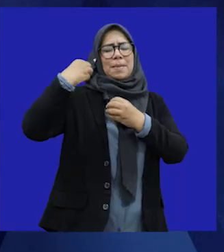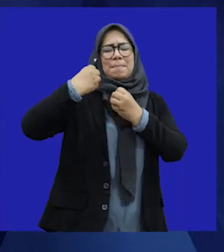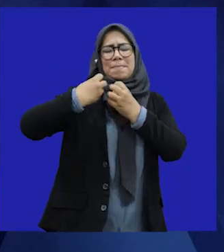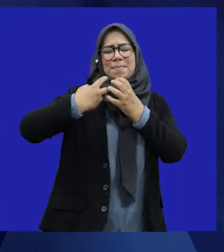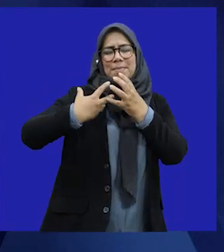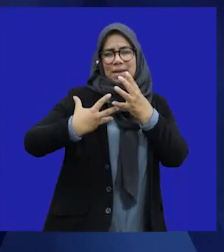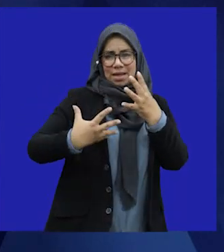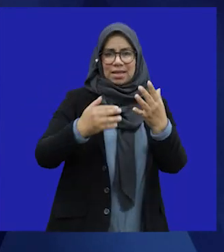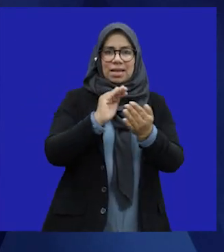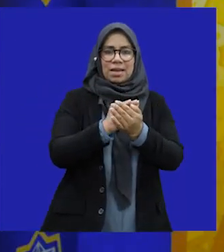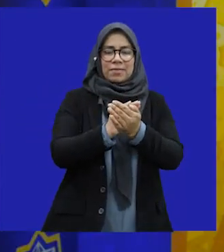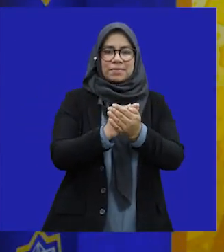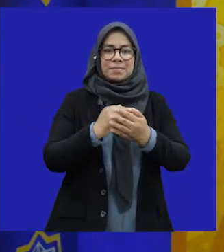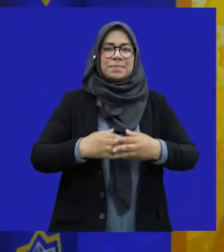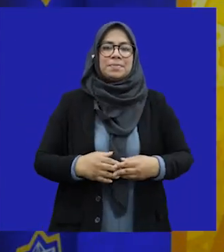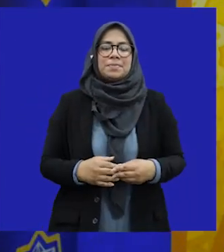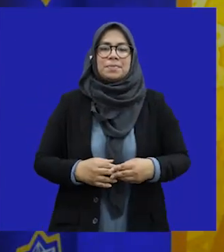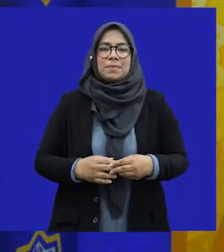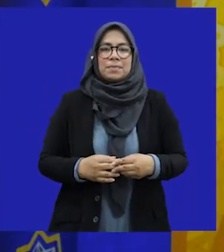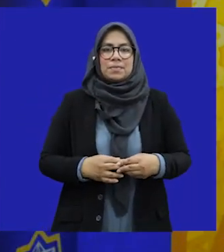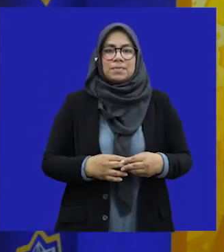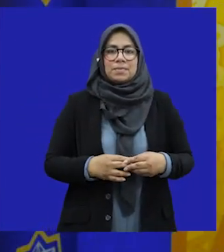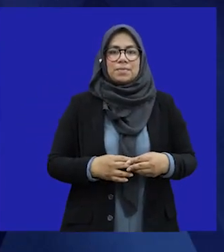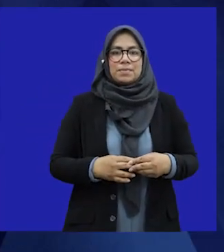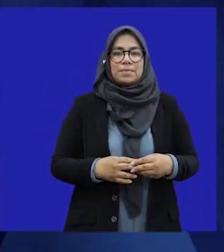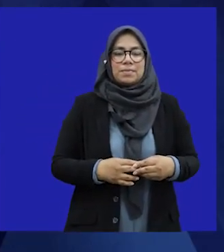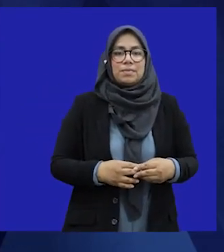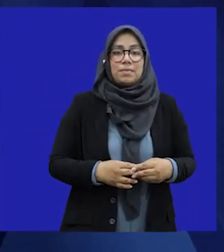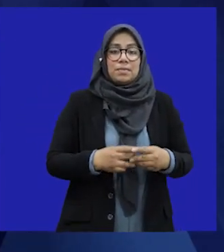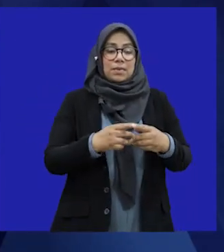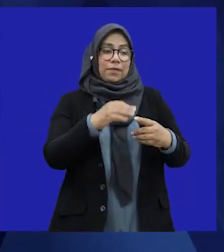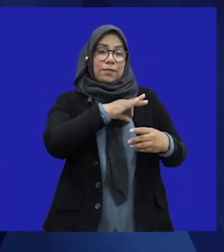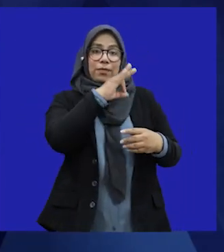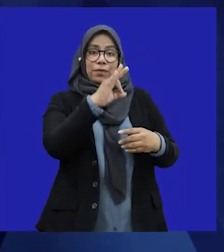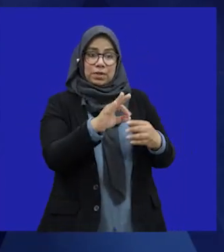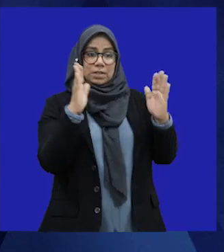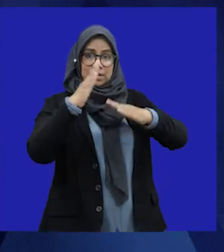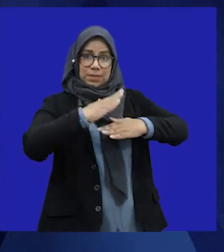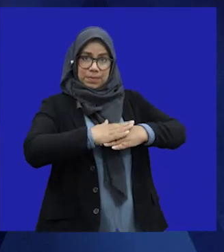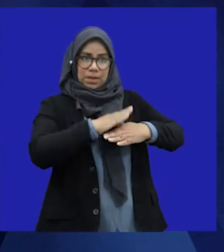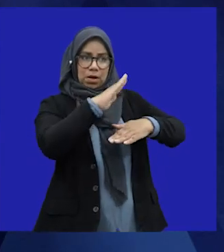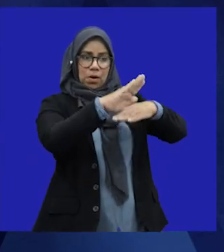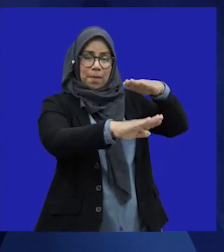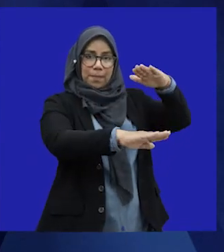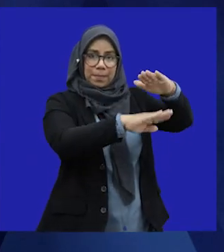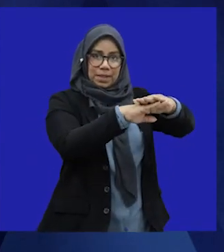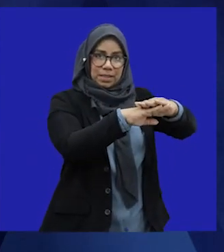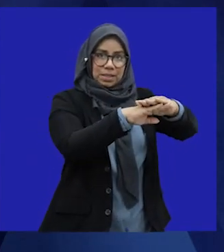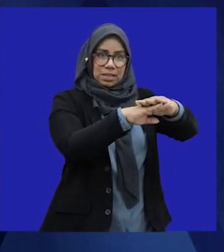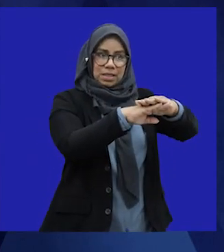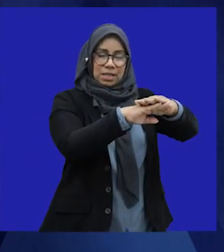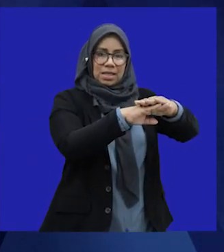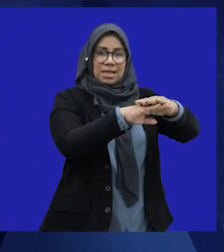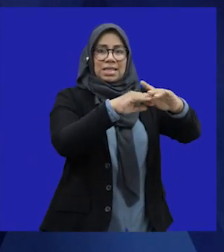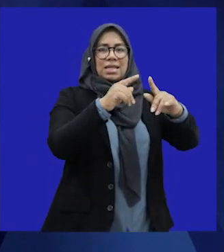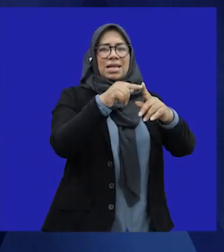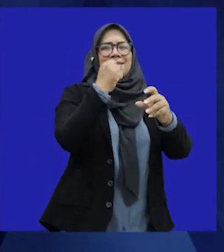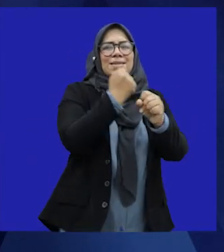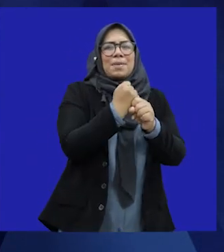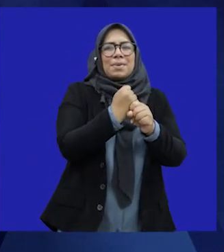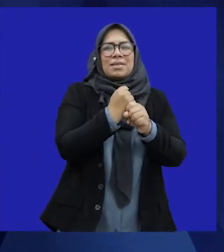of voluntary prayers. Voluntary prayers complete the